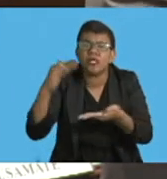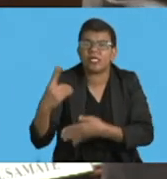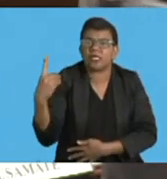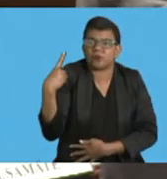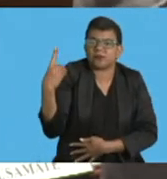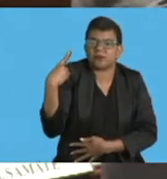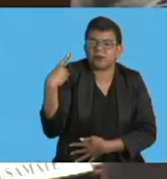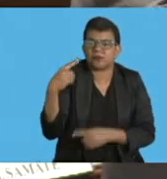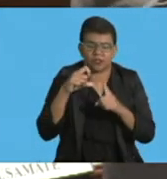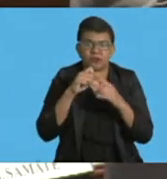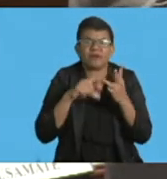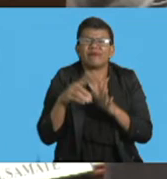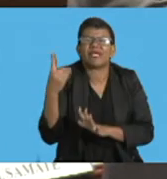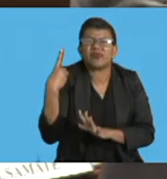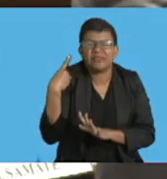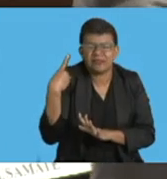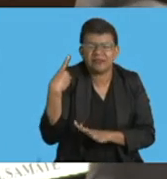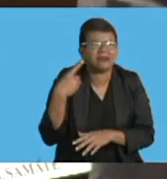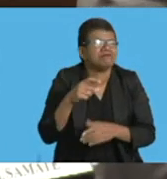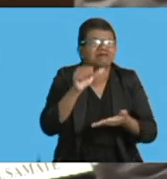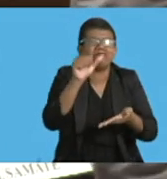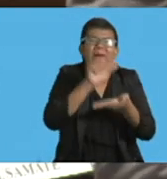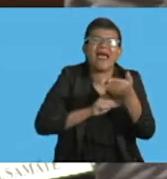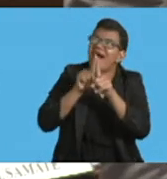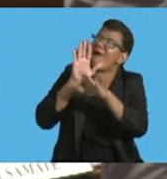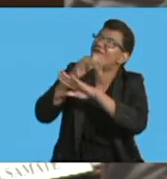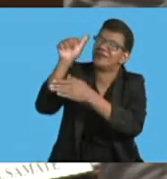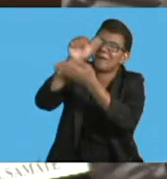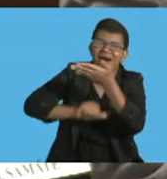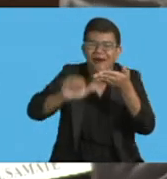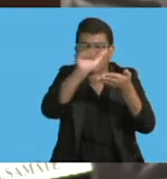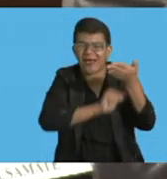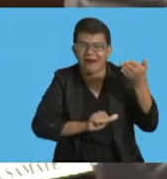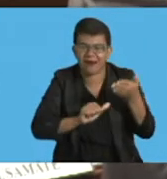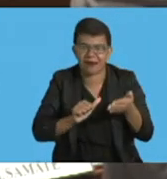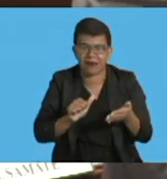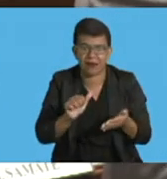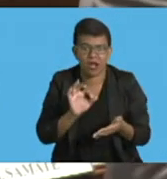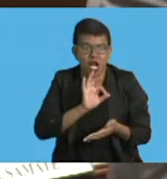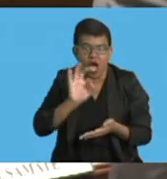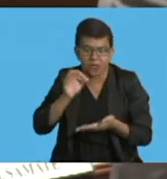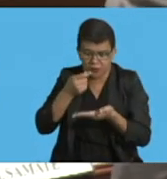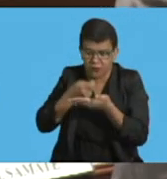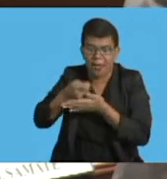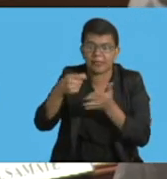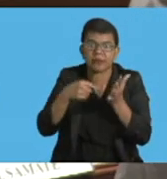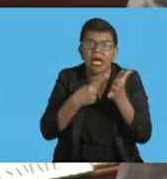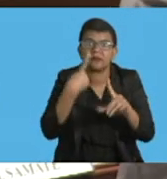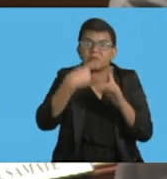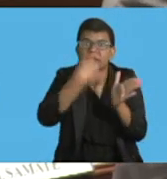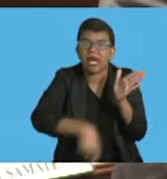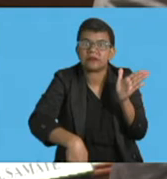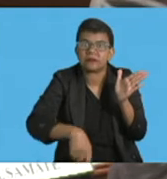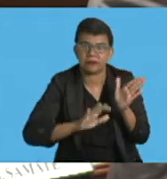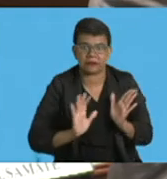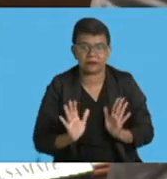given tax incentives for people to build warehouses. We've put incentives in respect of people to get into the housing sector,